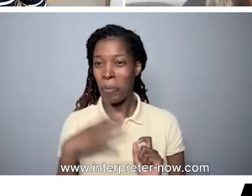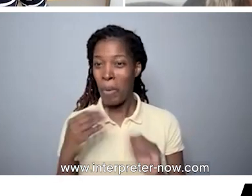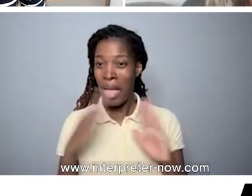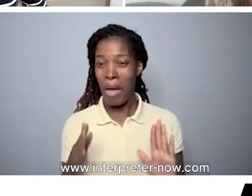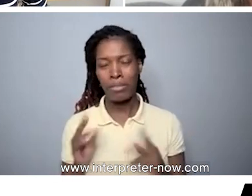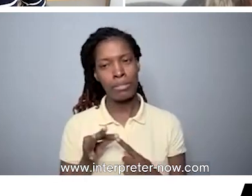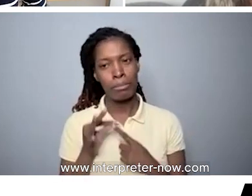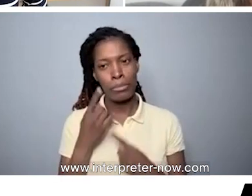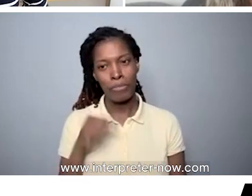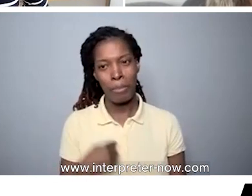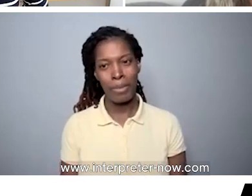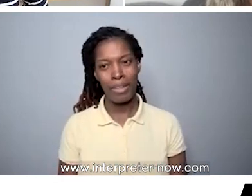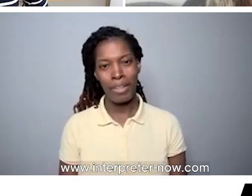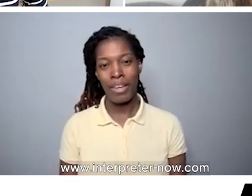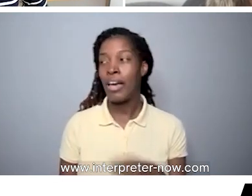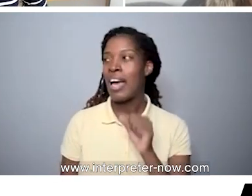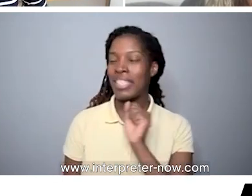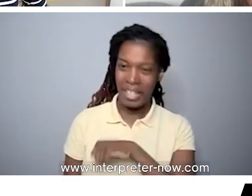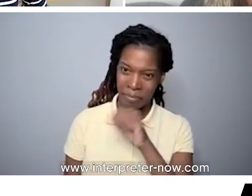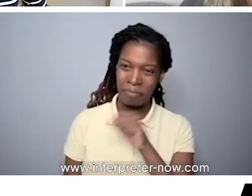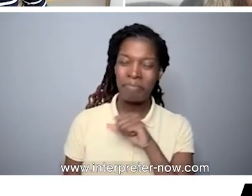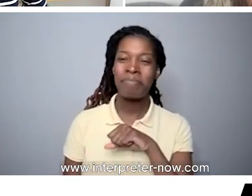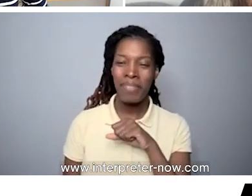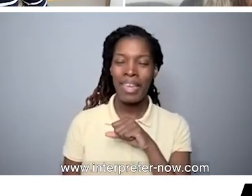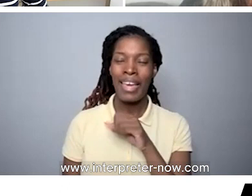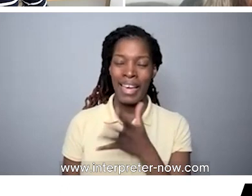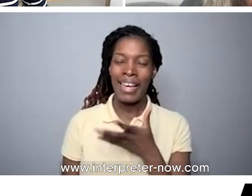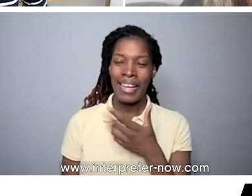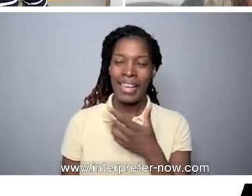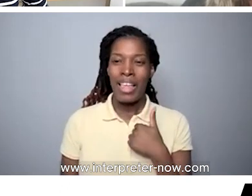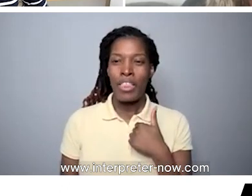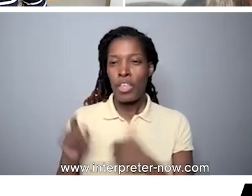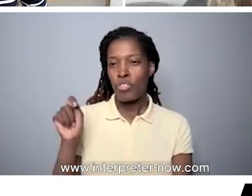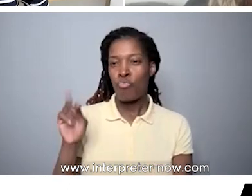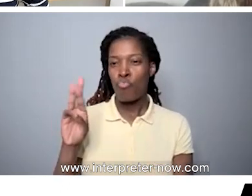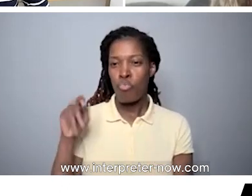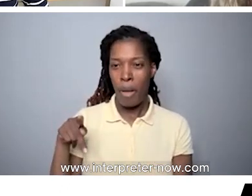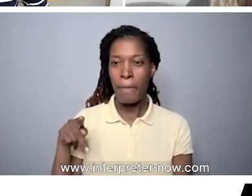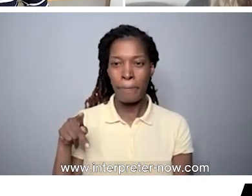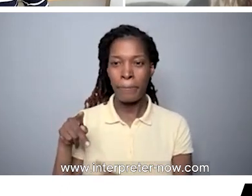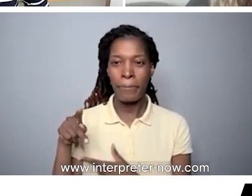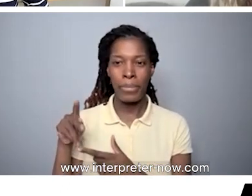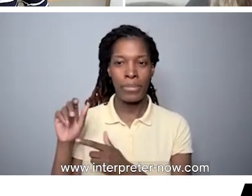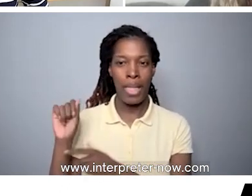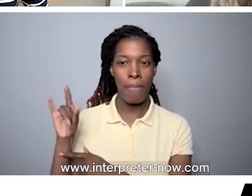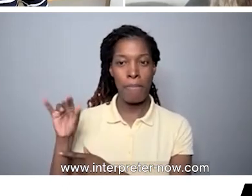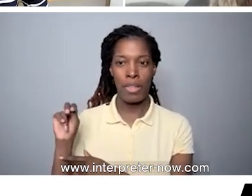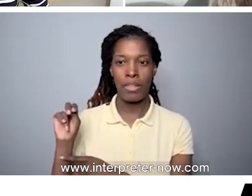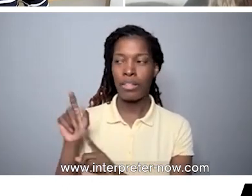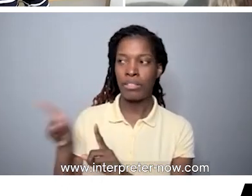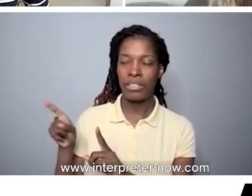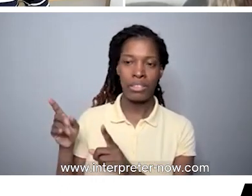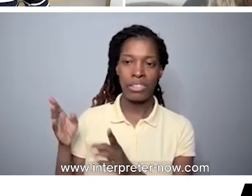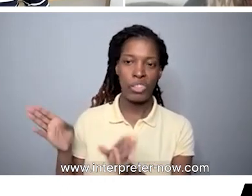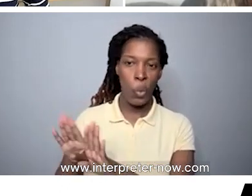Yeah. Yeah, I will say that was my favorite. So the Trump administration shut down West Wing tours, and I think the Biden administration is